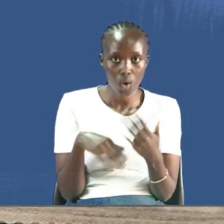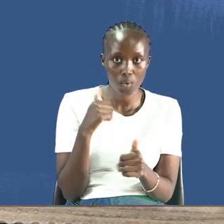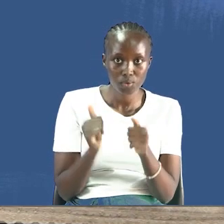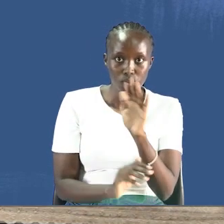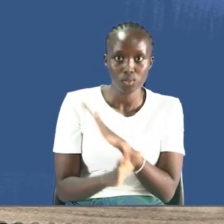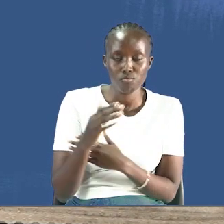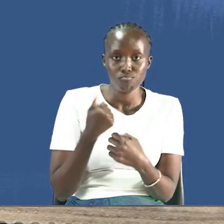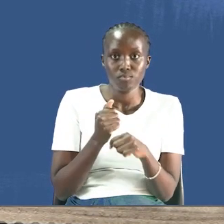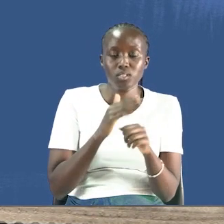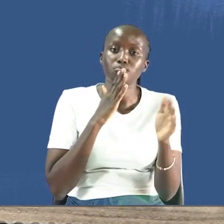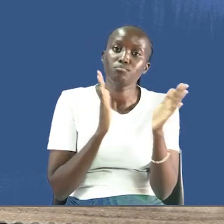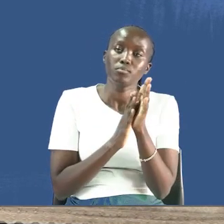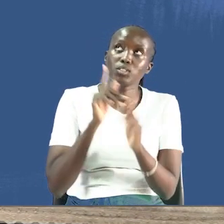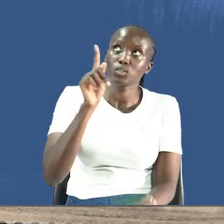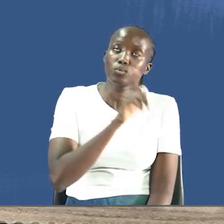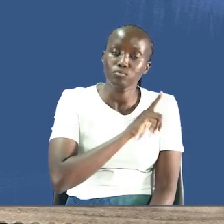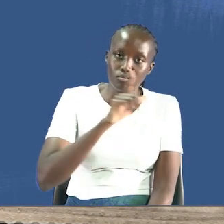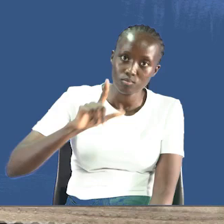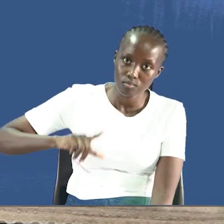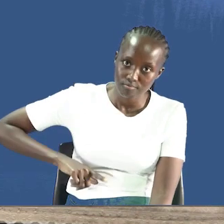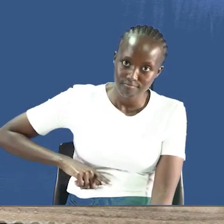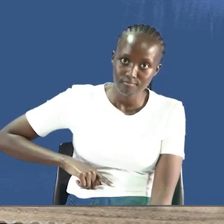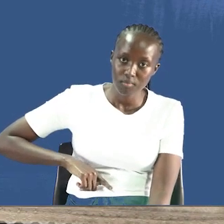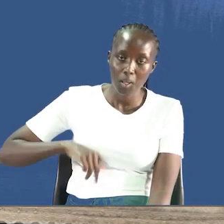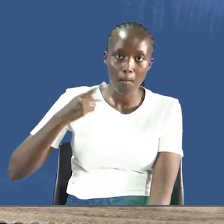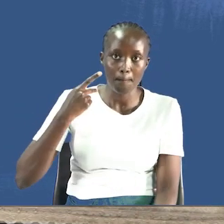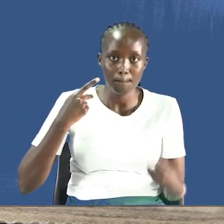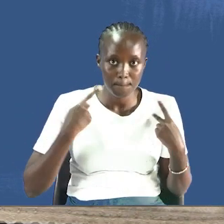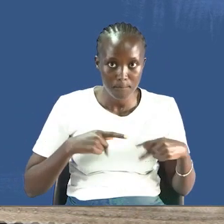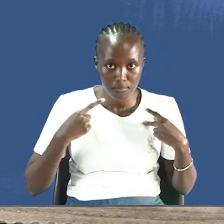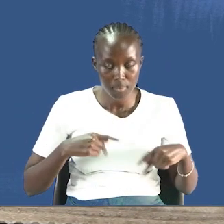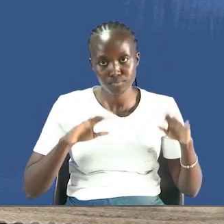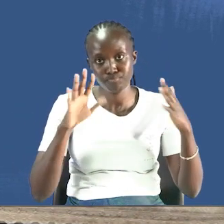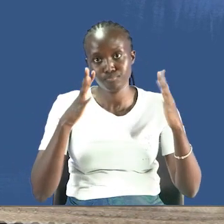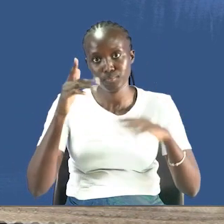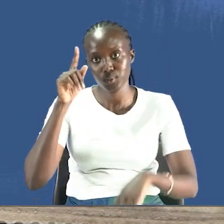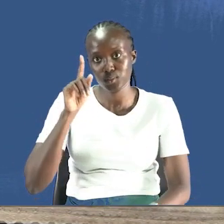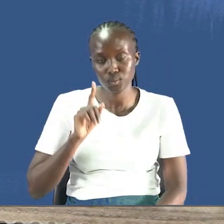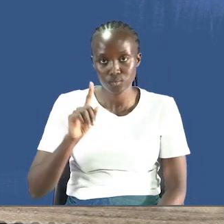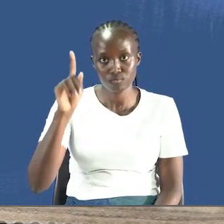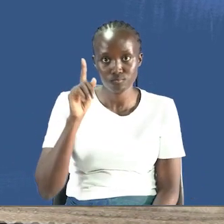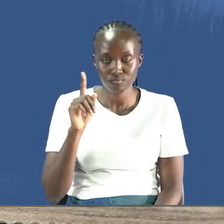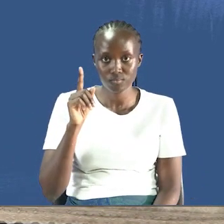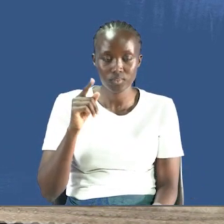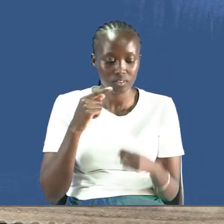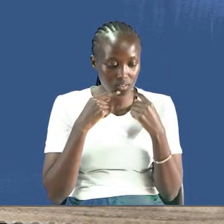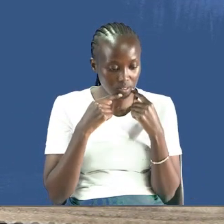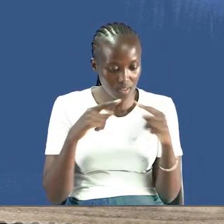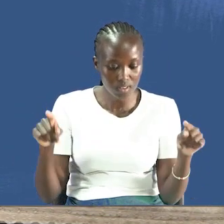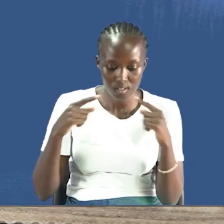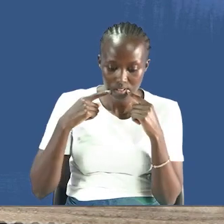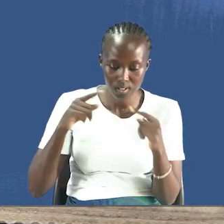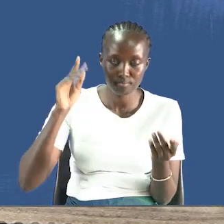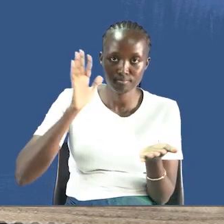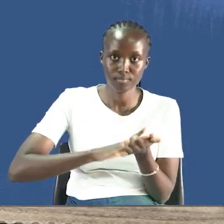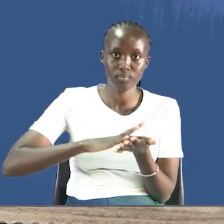All you have made will praise you, O Lord. Your saints will extol you. They will tell of the glory of